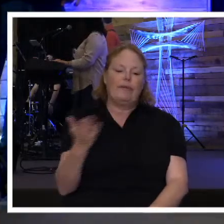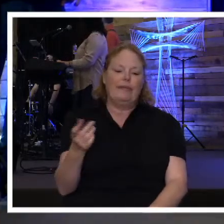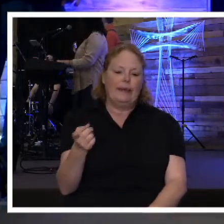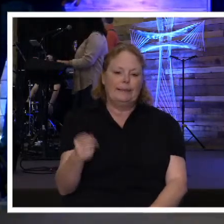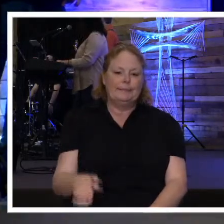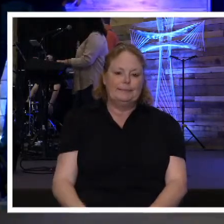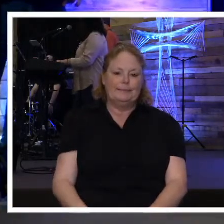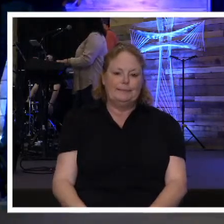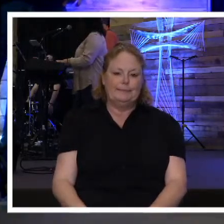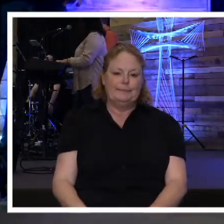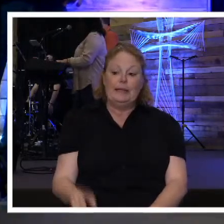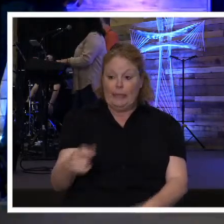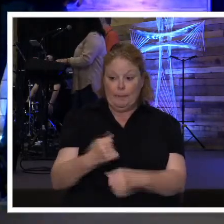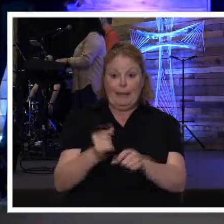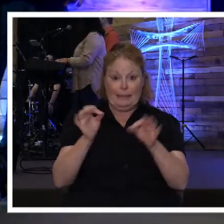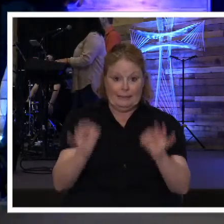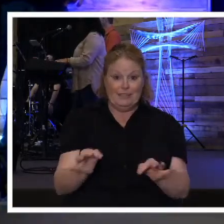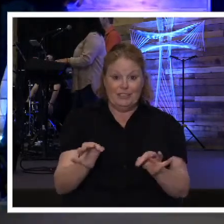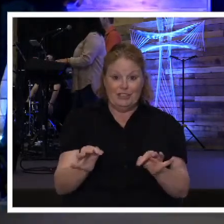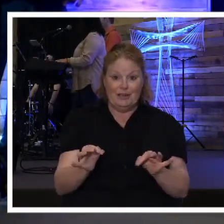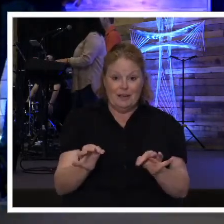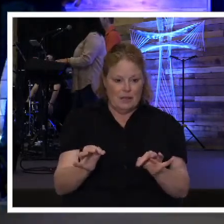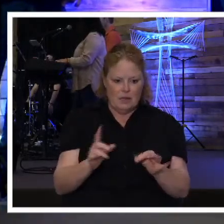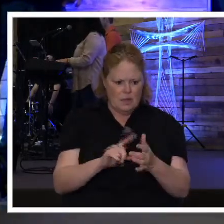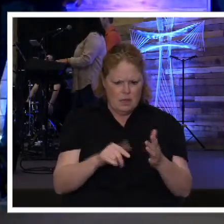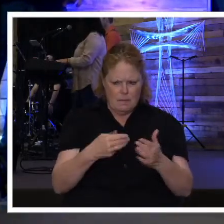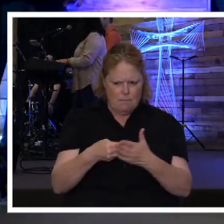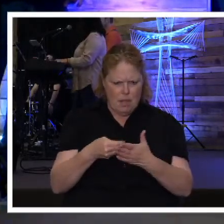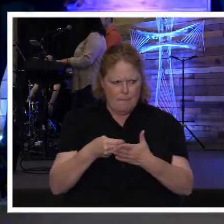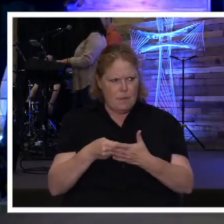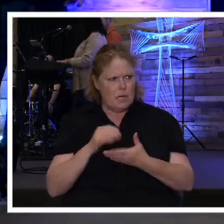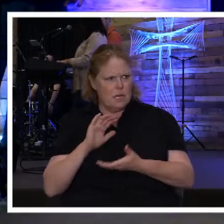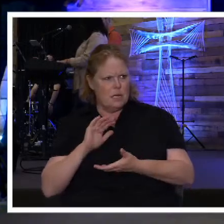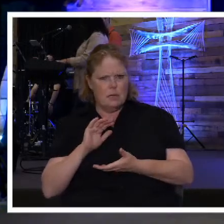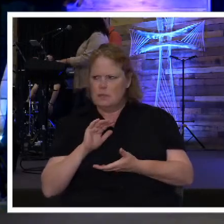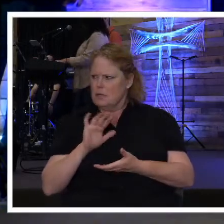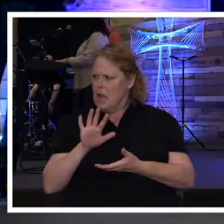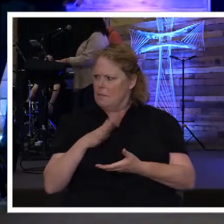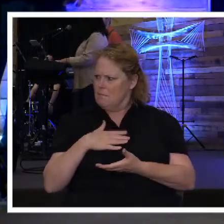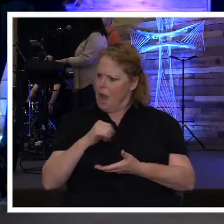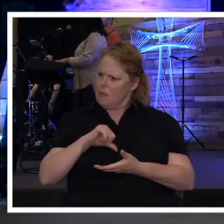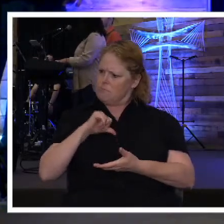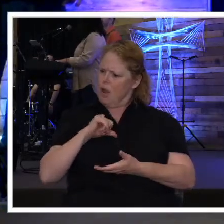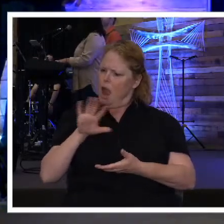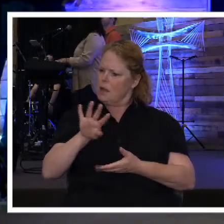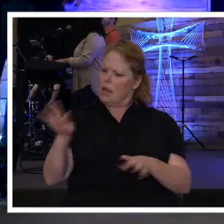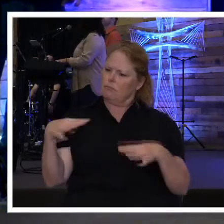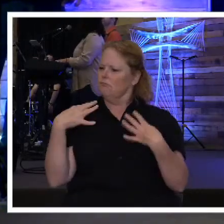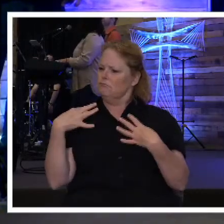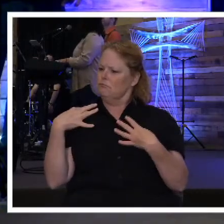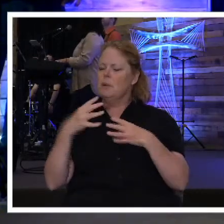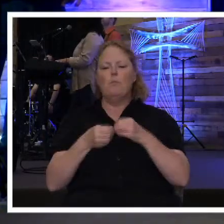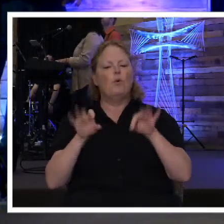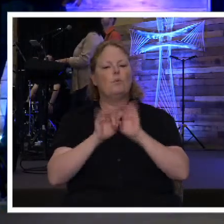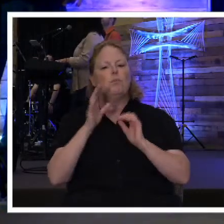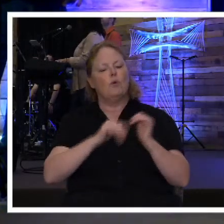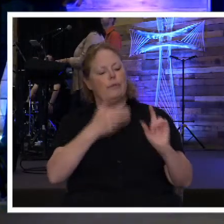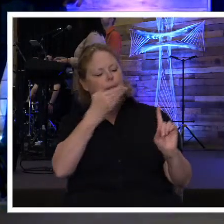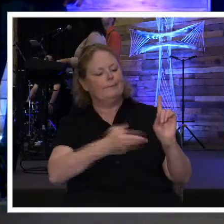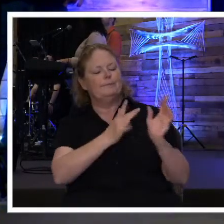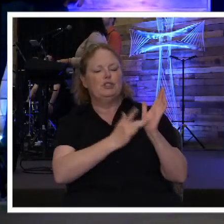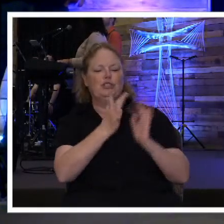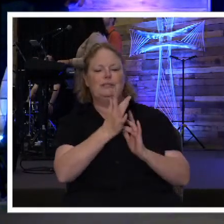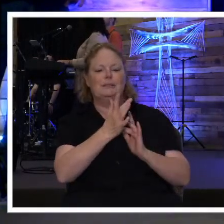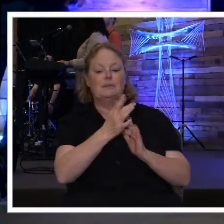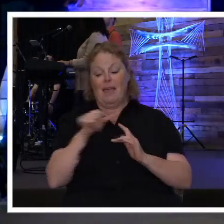He makes a choice that what he has and what others think of him is a better savior than Jesus.